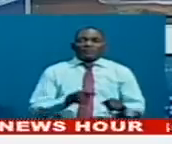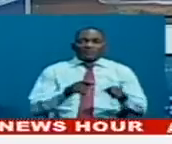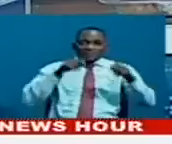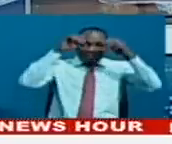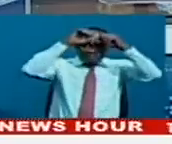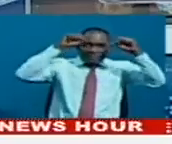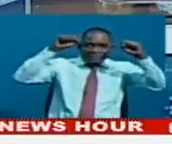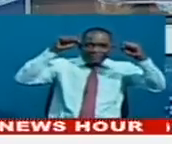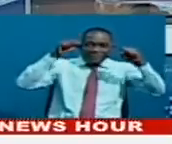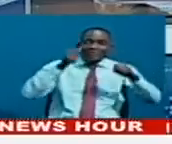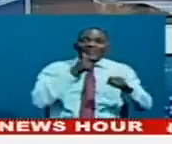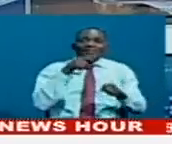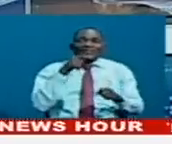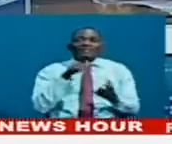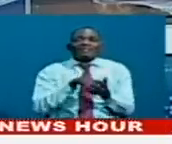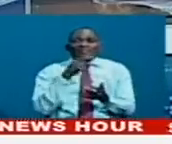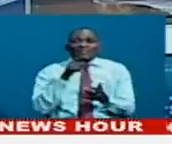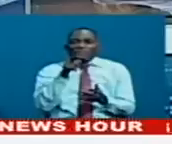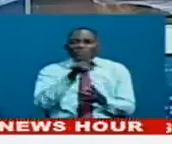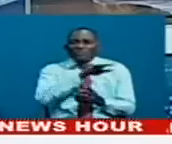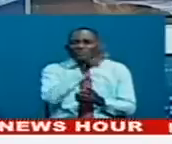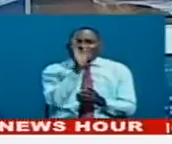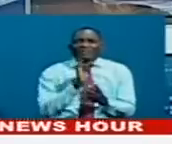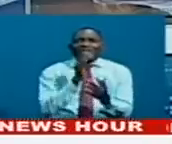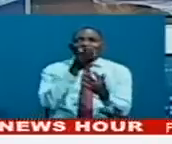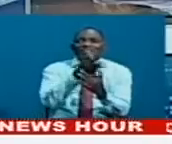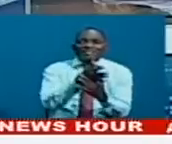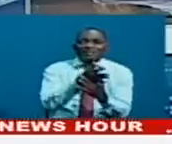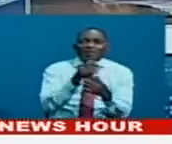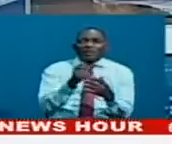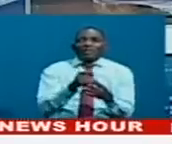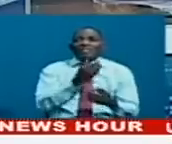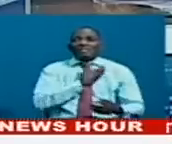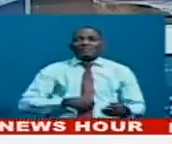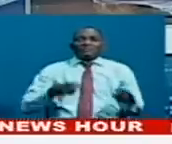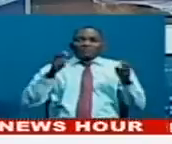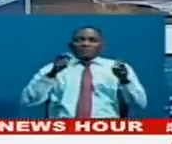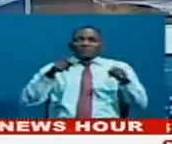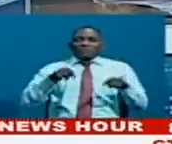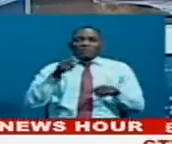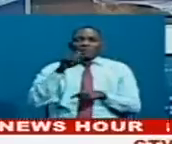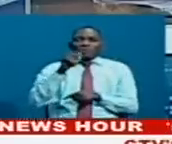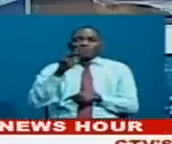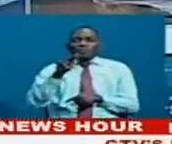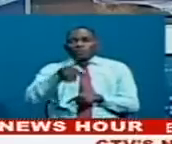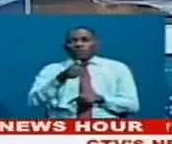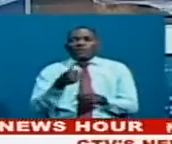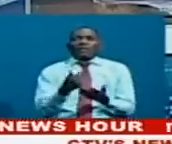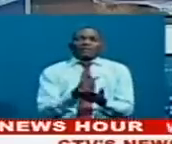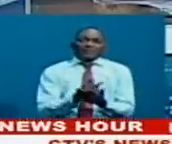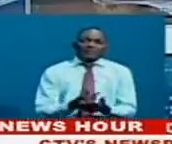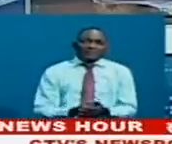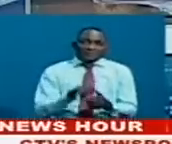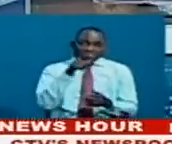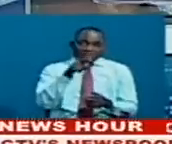President Akufo-Addo has said again that he will not interfere in chieftaincy issues in Bawku or any part of the country.